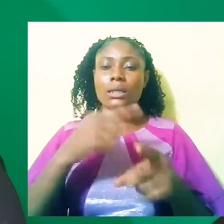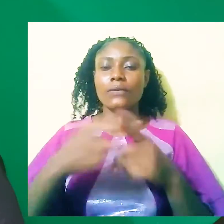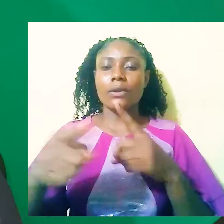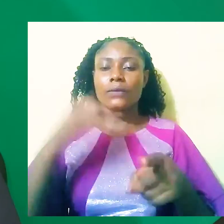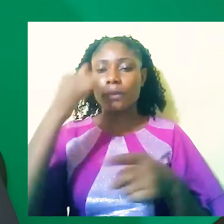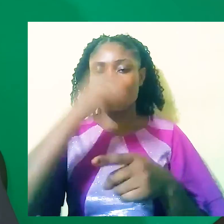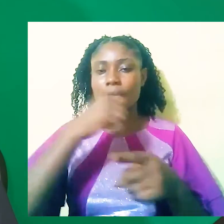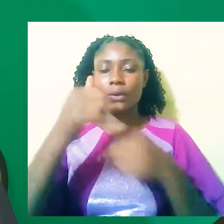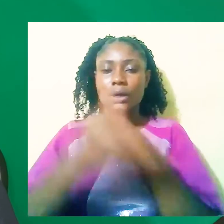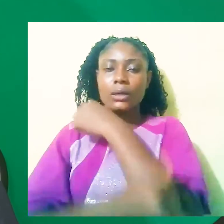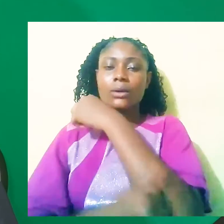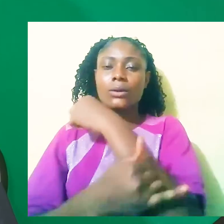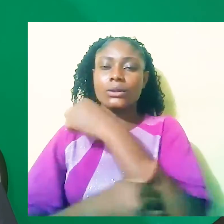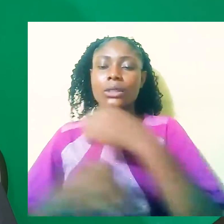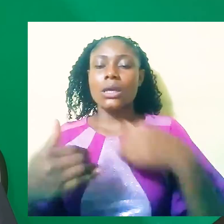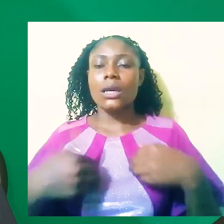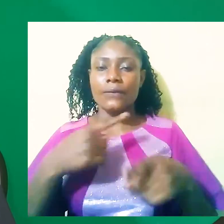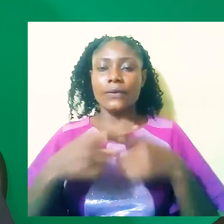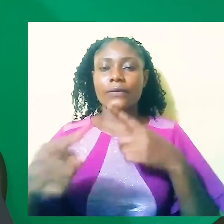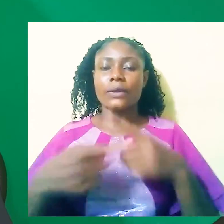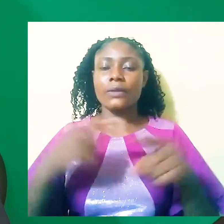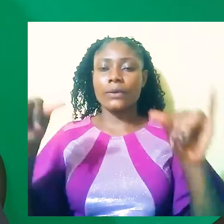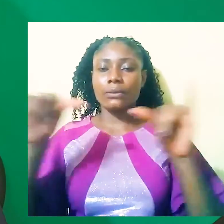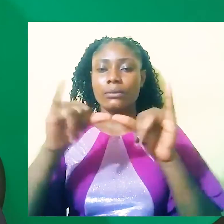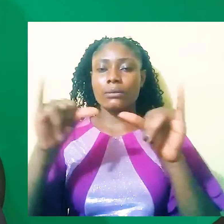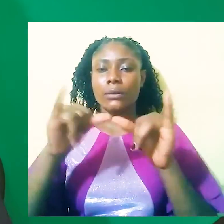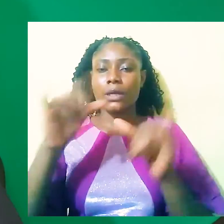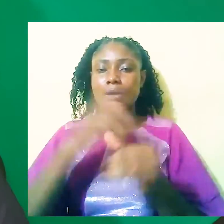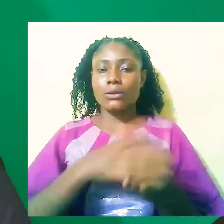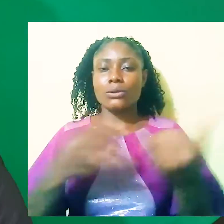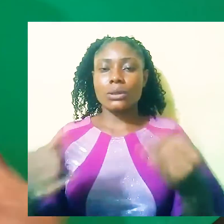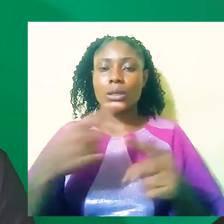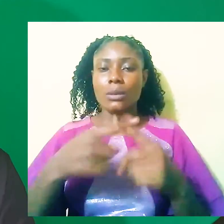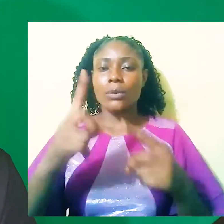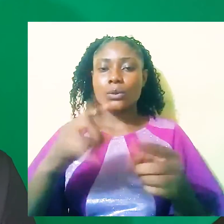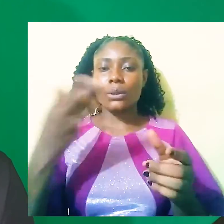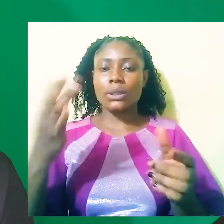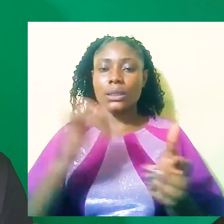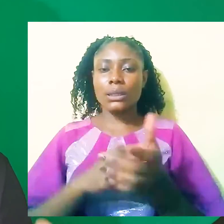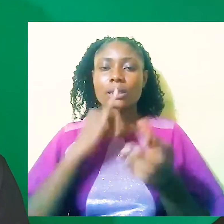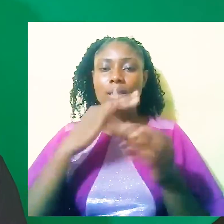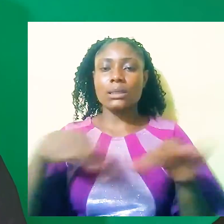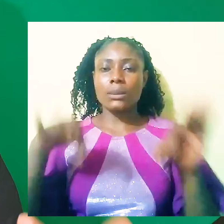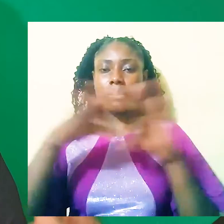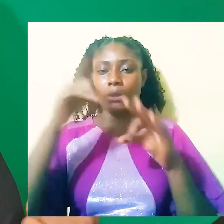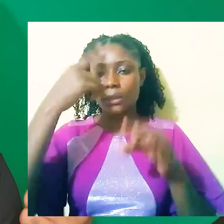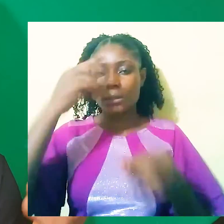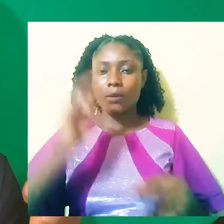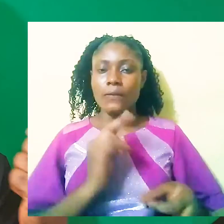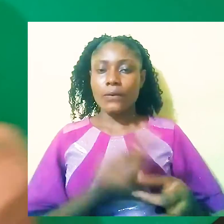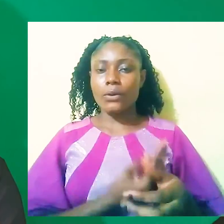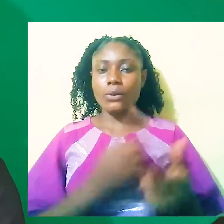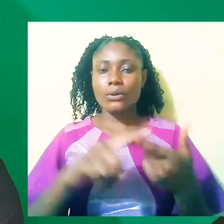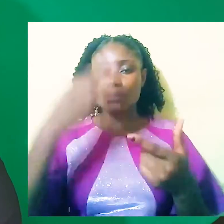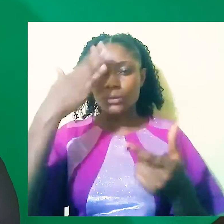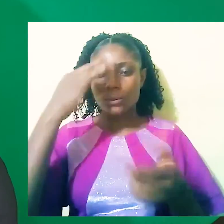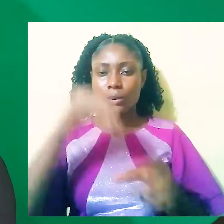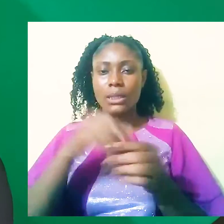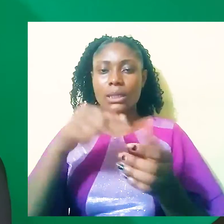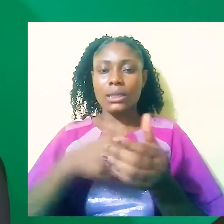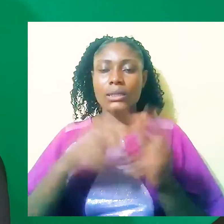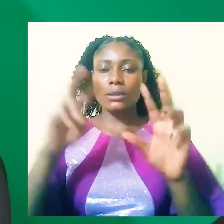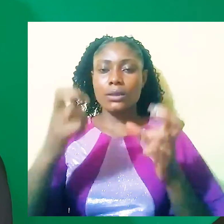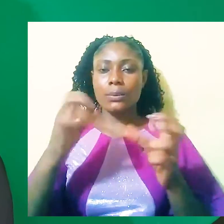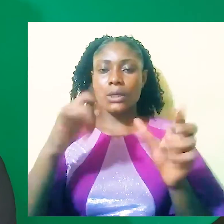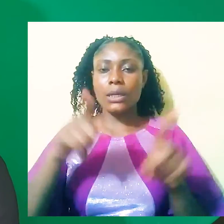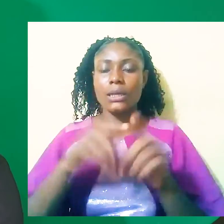languages. So the sign languages in different African countries have different status today. But one thing that is